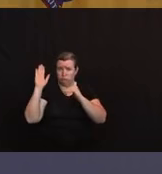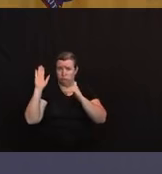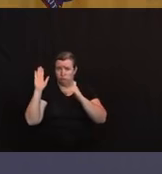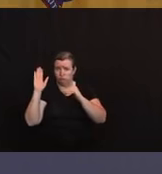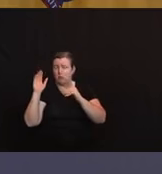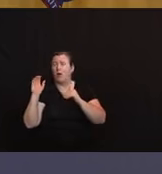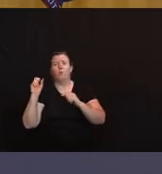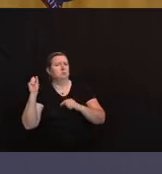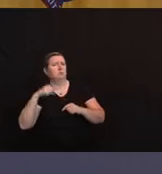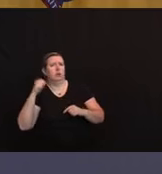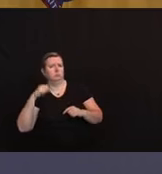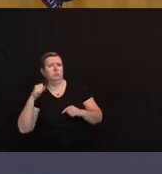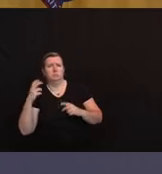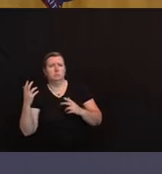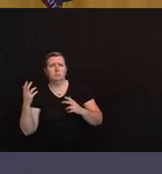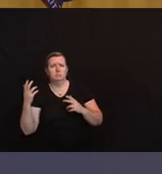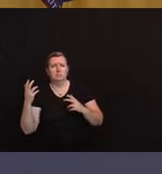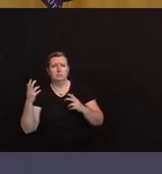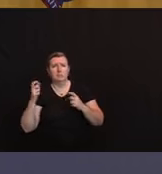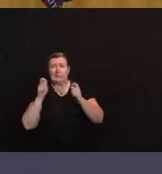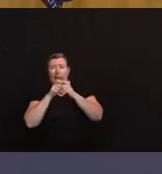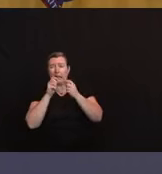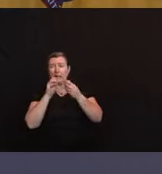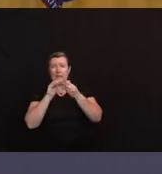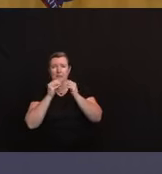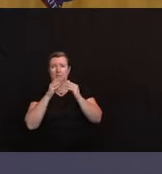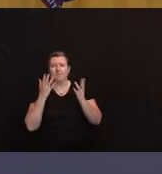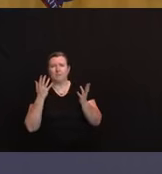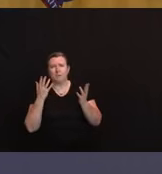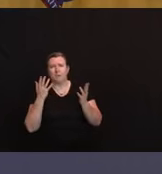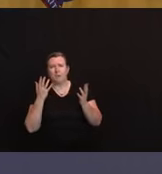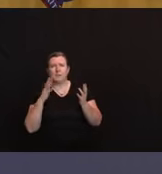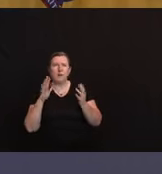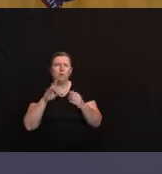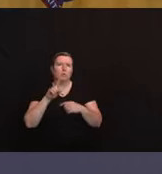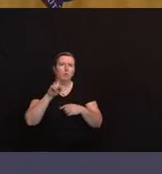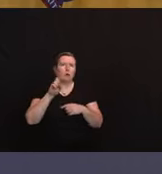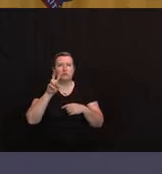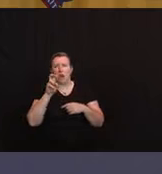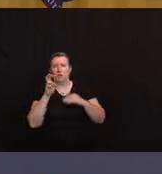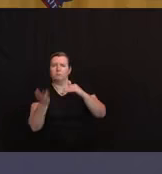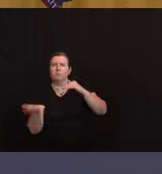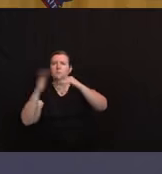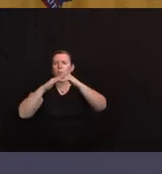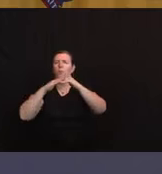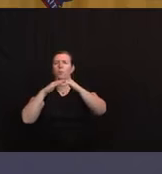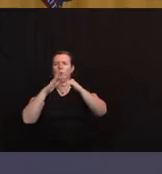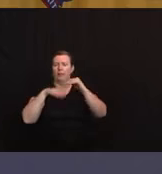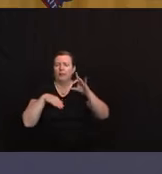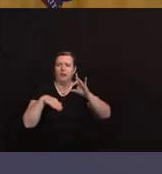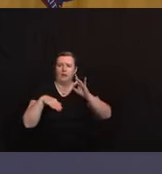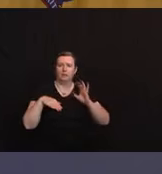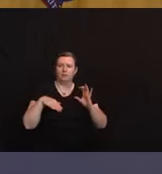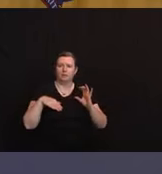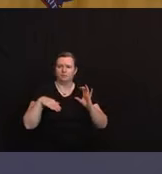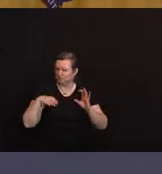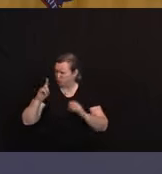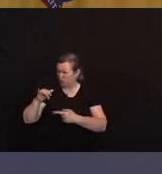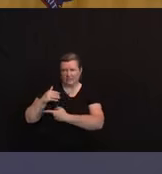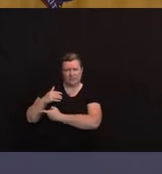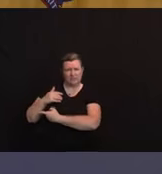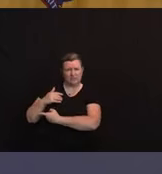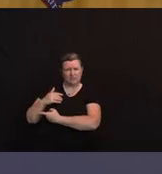answer on how many, but we can come back to you on that. Any other color on that number, Judy, on the